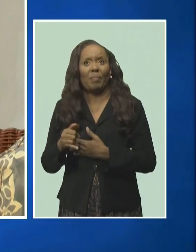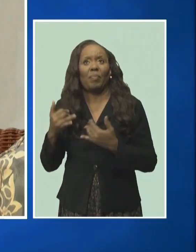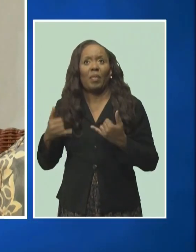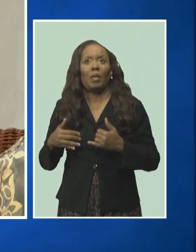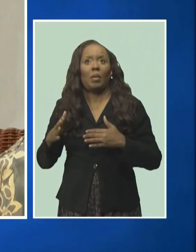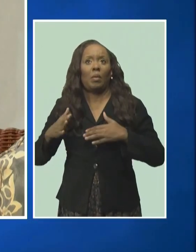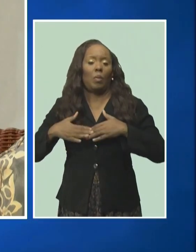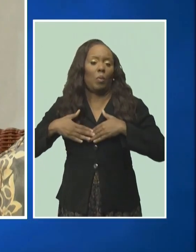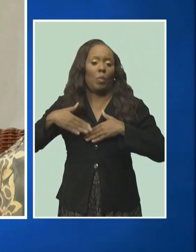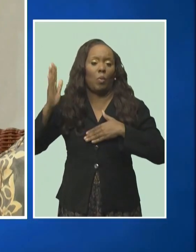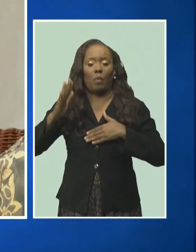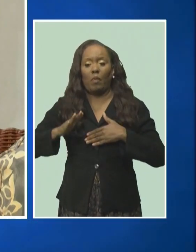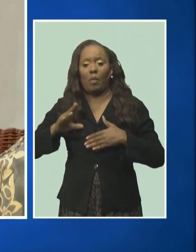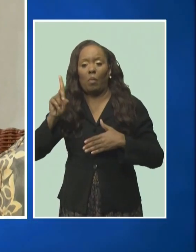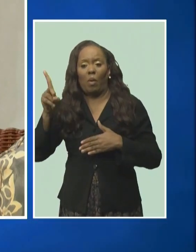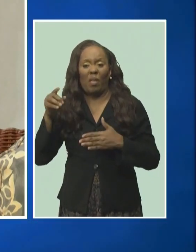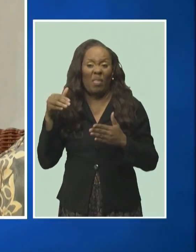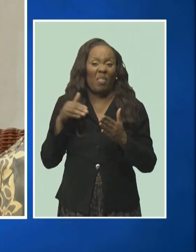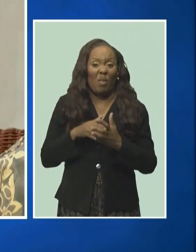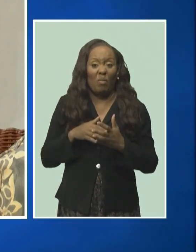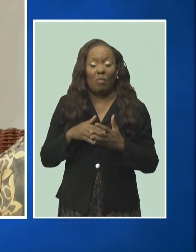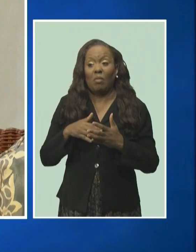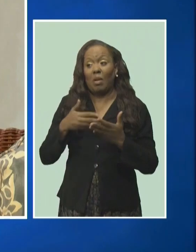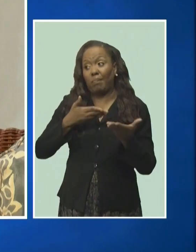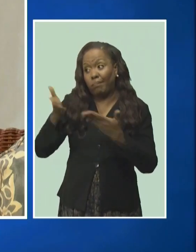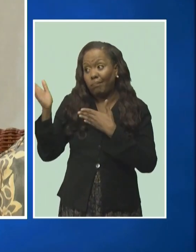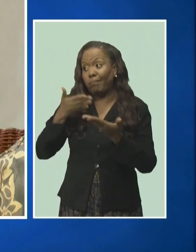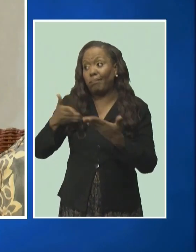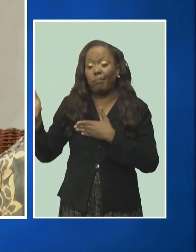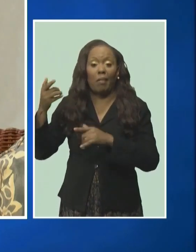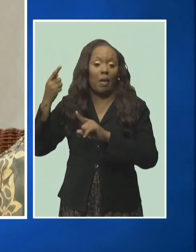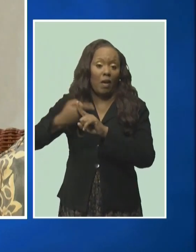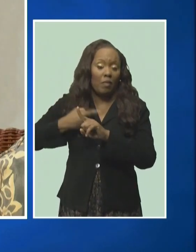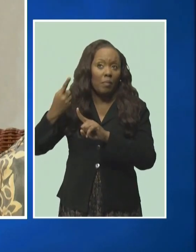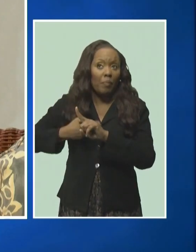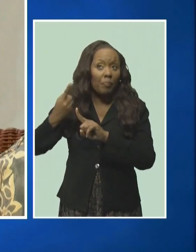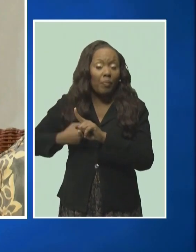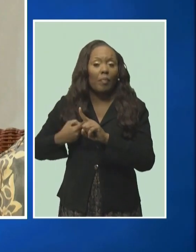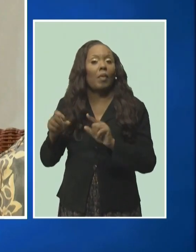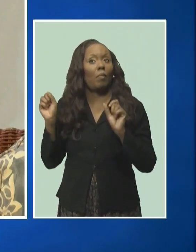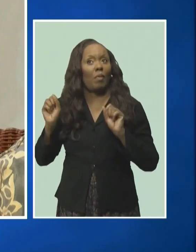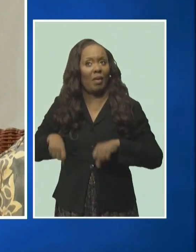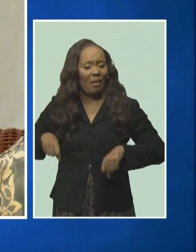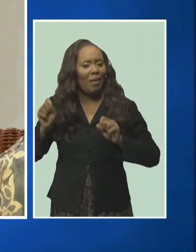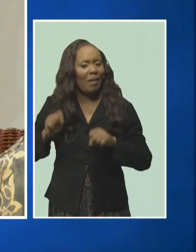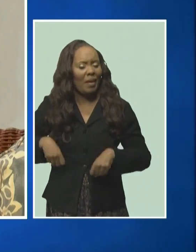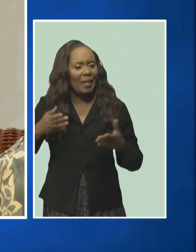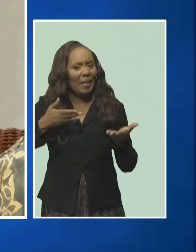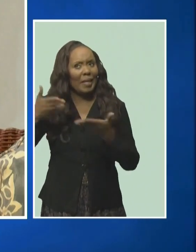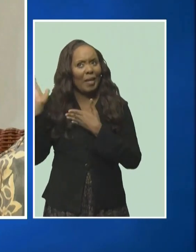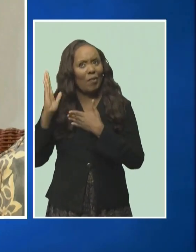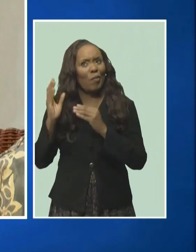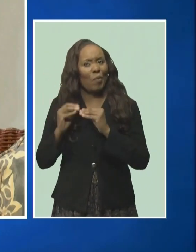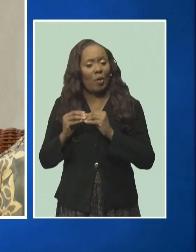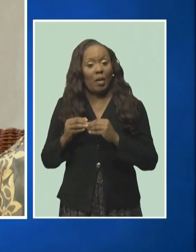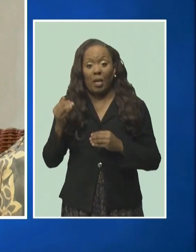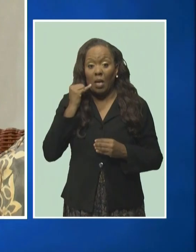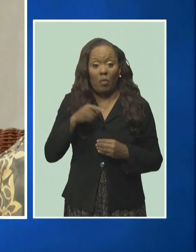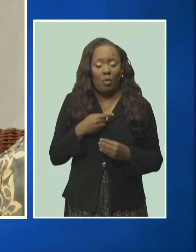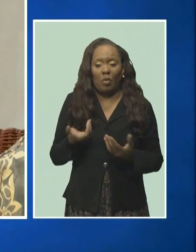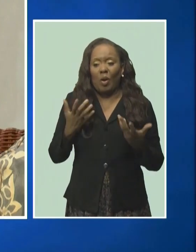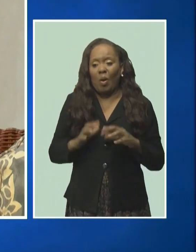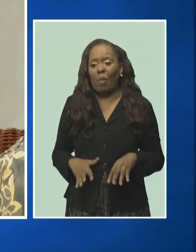a shopping center in one of the more populous areas of the QEH. When you pass through the corridors, you'll see it there